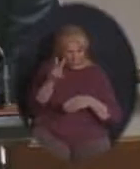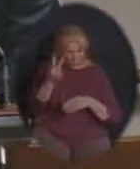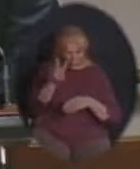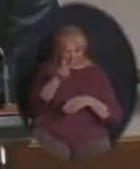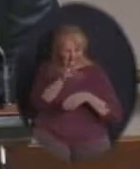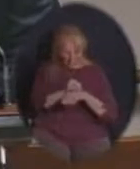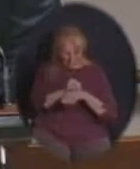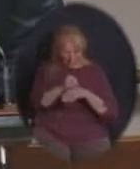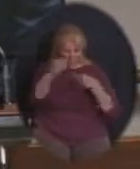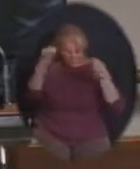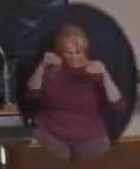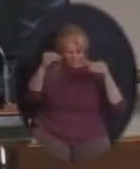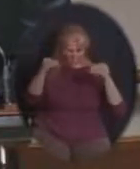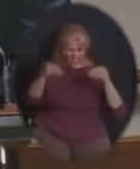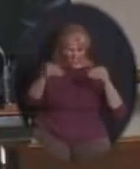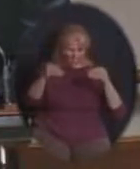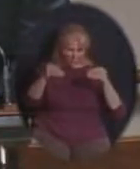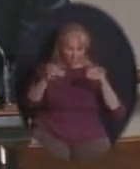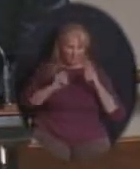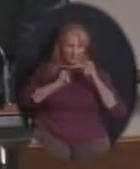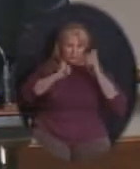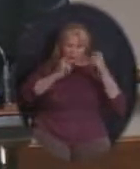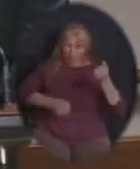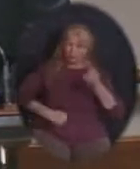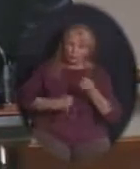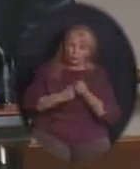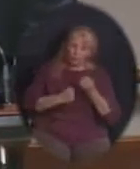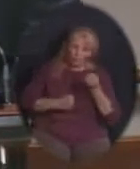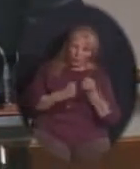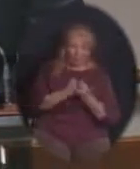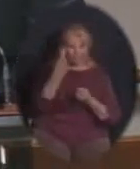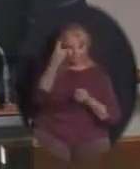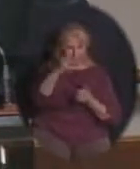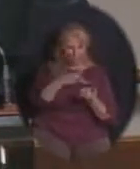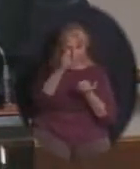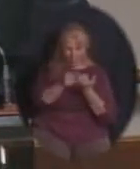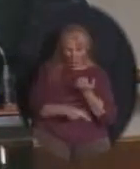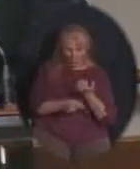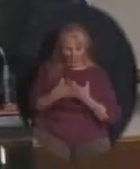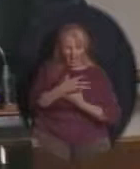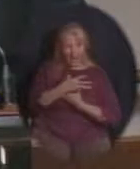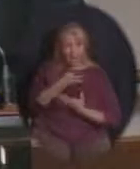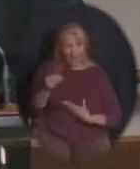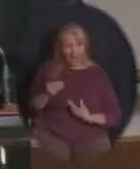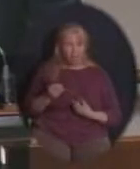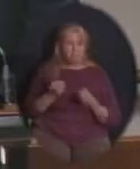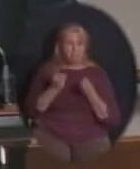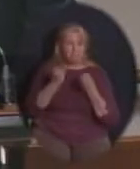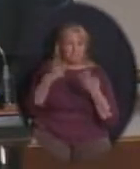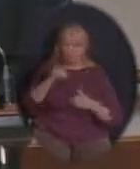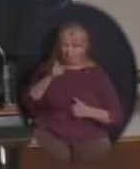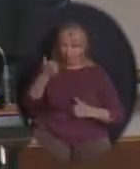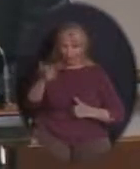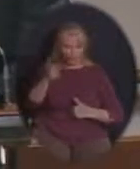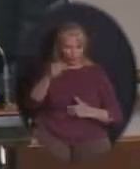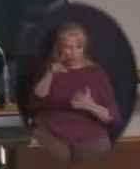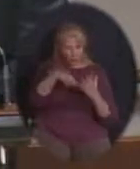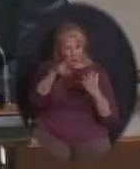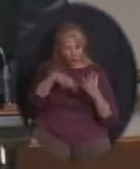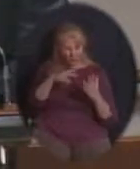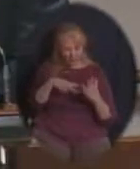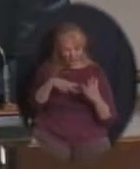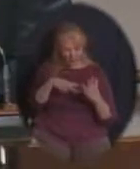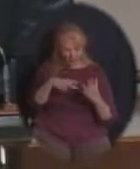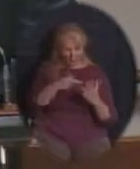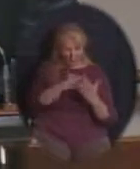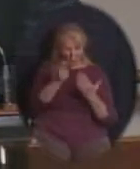Walmart Foundation for their generous support of this program and many other literacy initiatives. The city of Olathe seeks